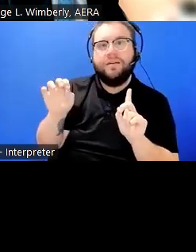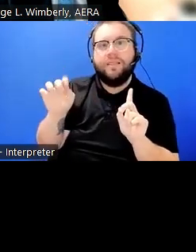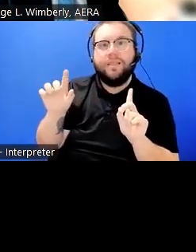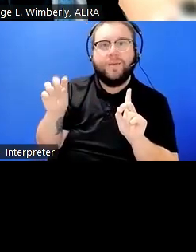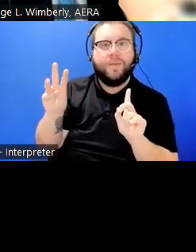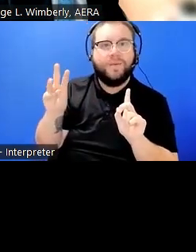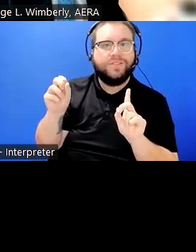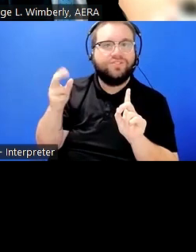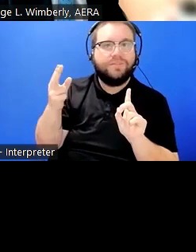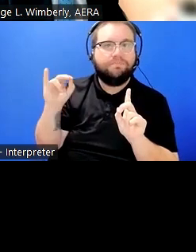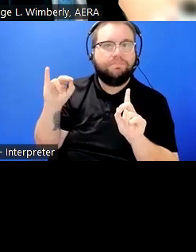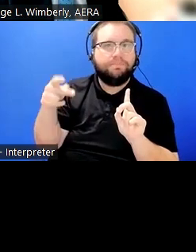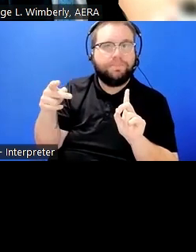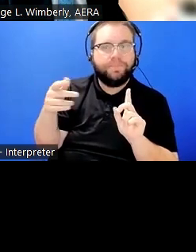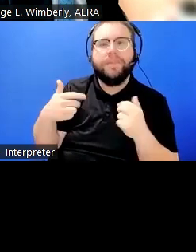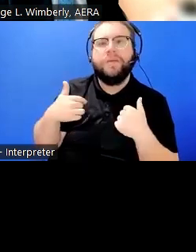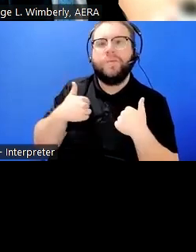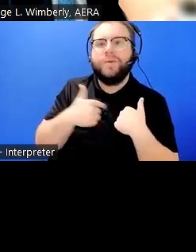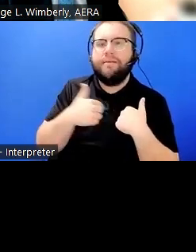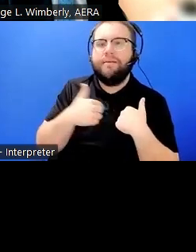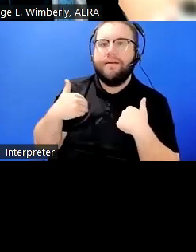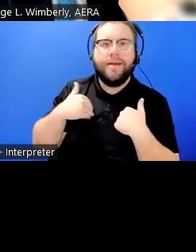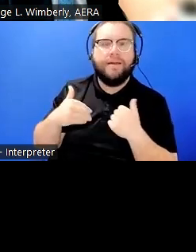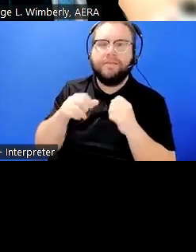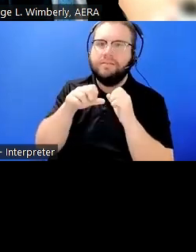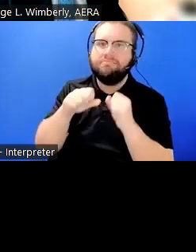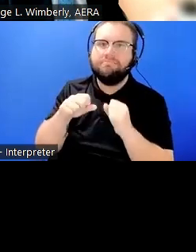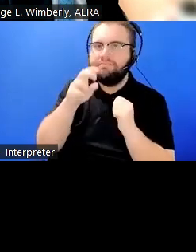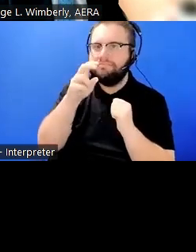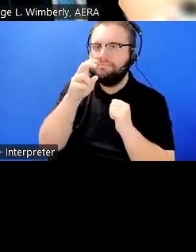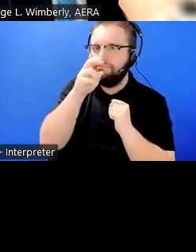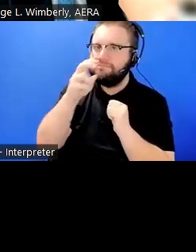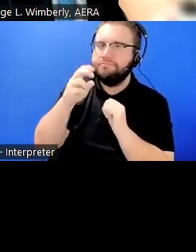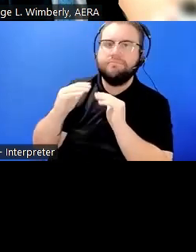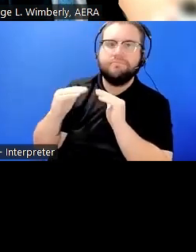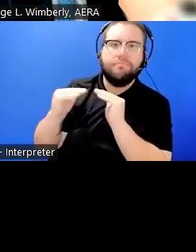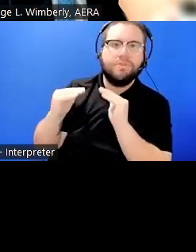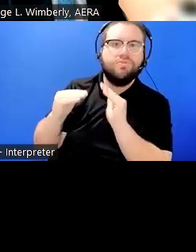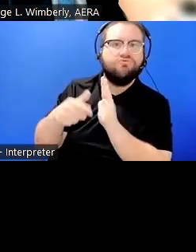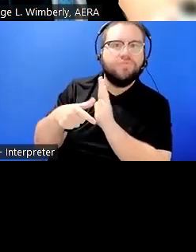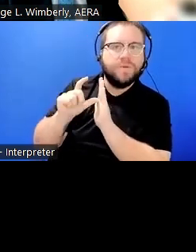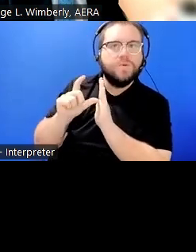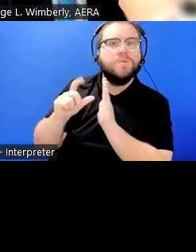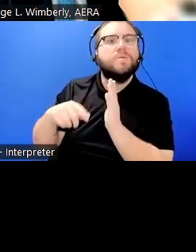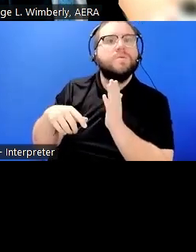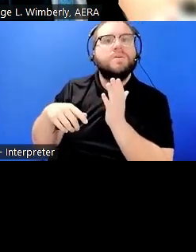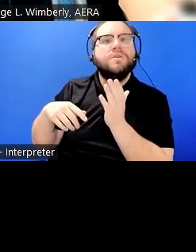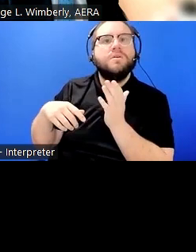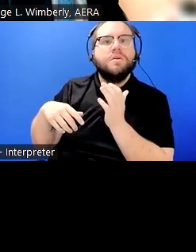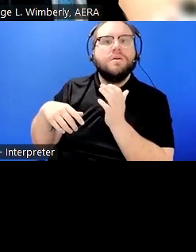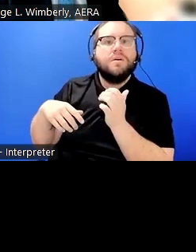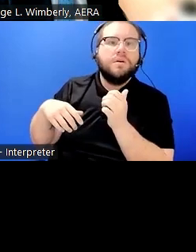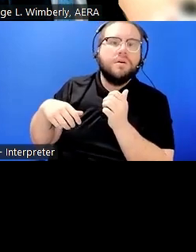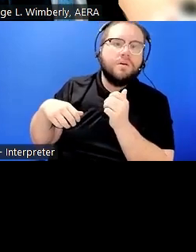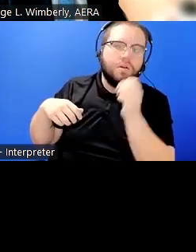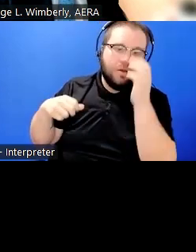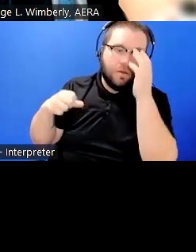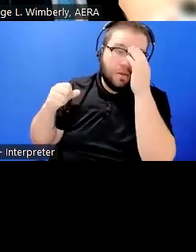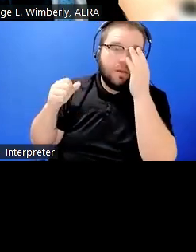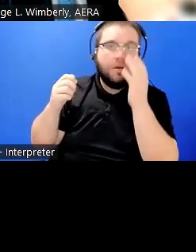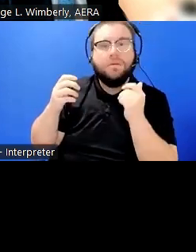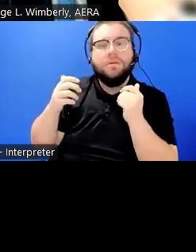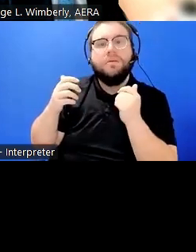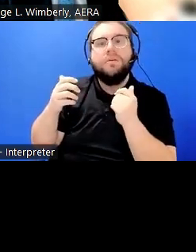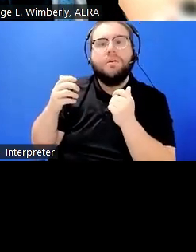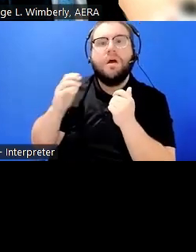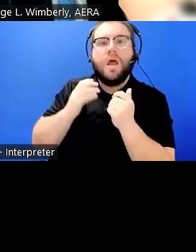We're known for having peer-reviewed journals that are around methods and other research books. Our dissertation